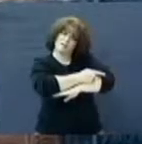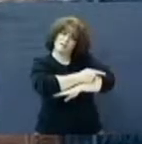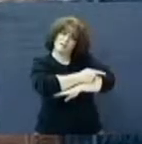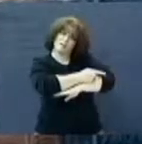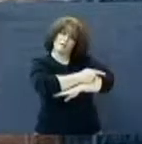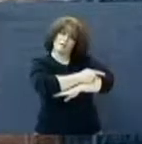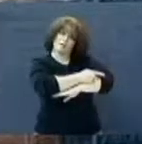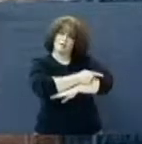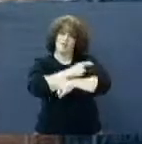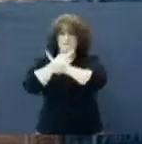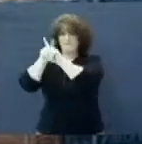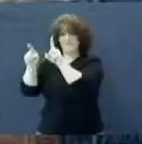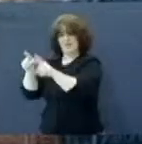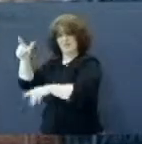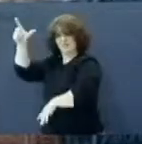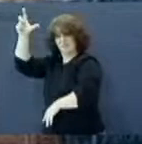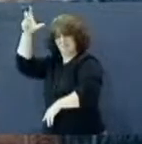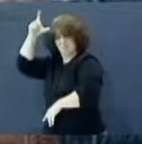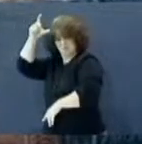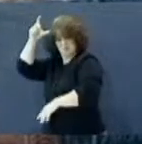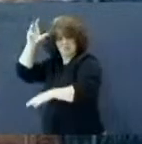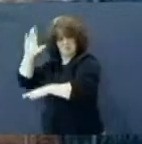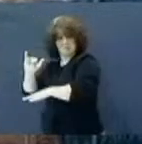nor the moon by night.